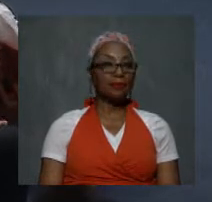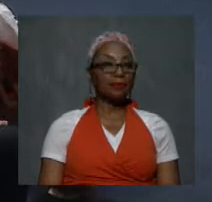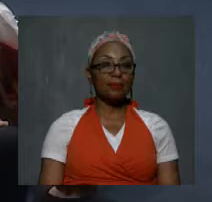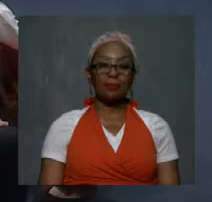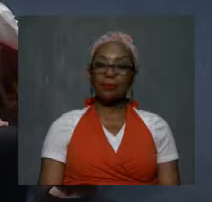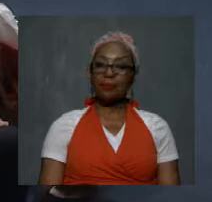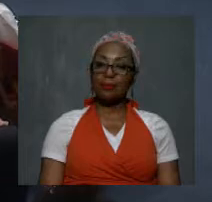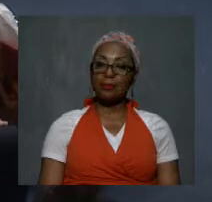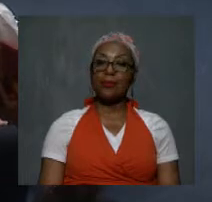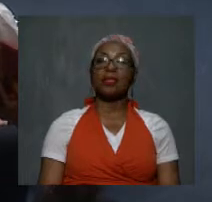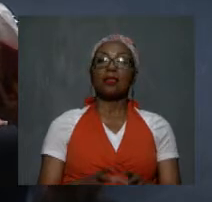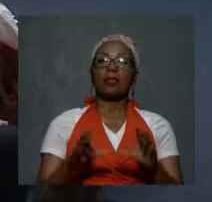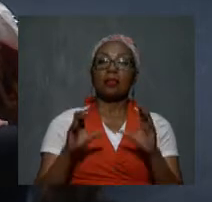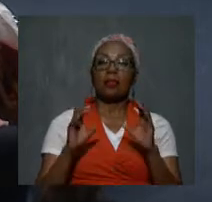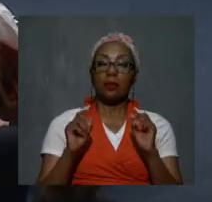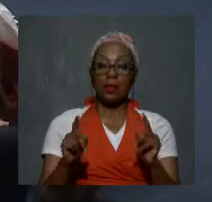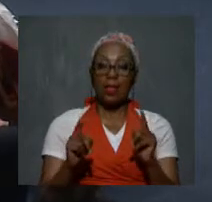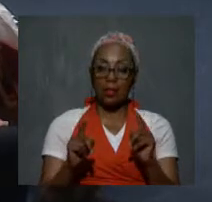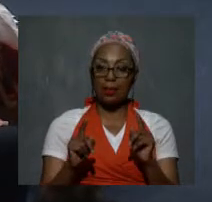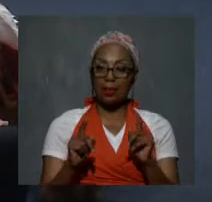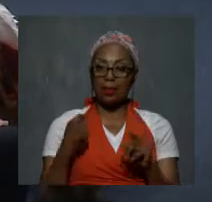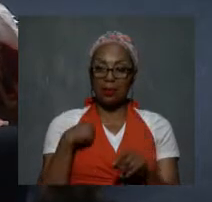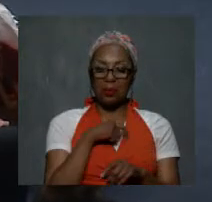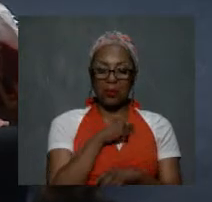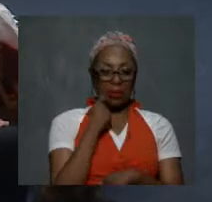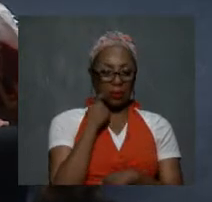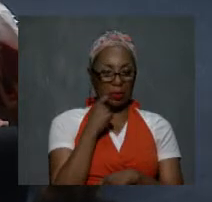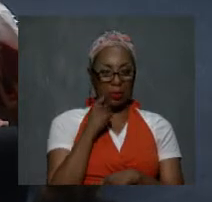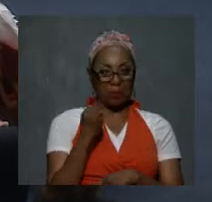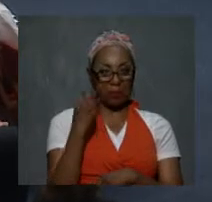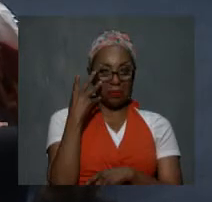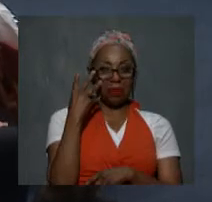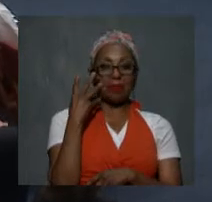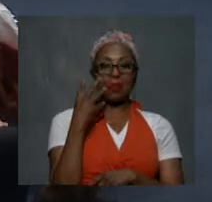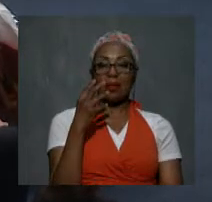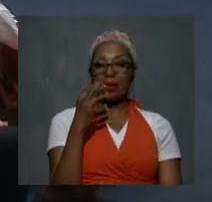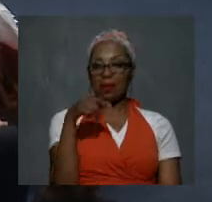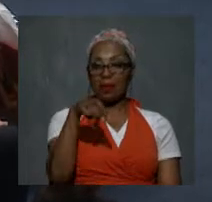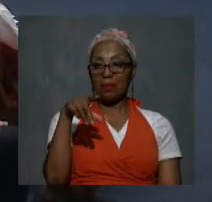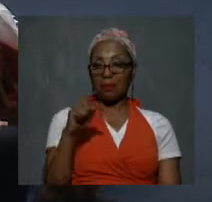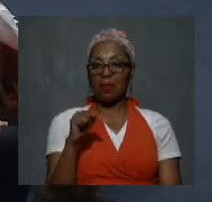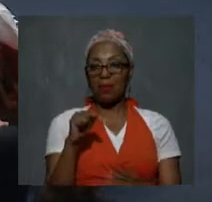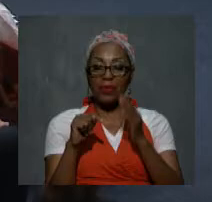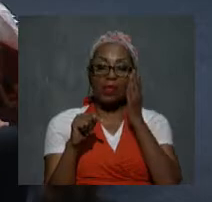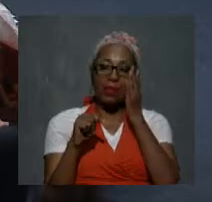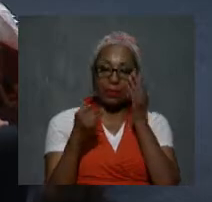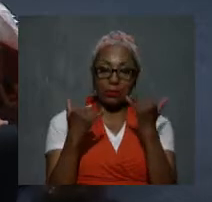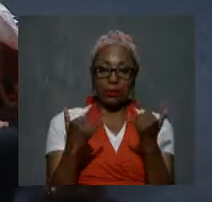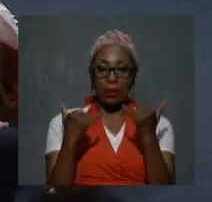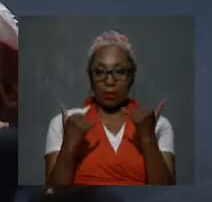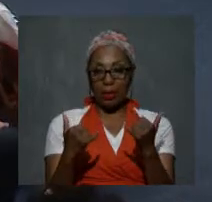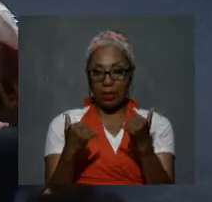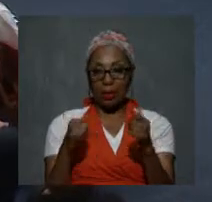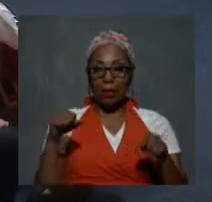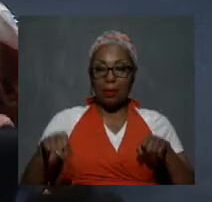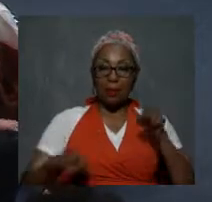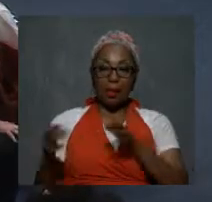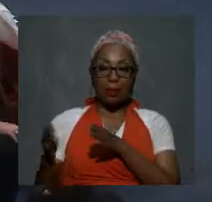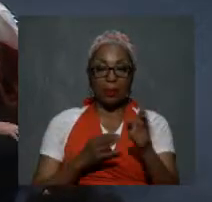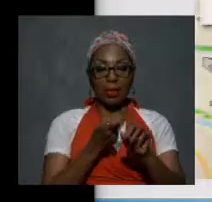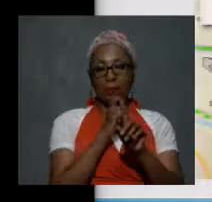The slide that we just pulled up here is the current master bike plan from City of Little